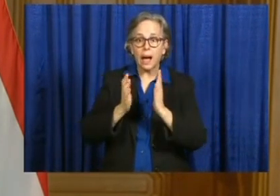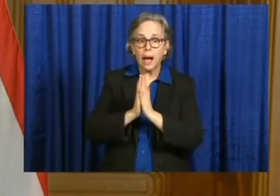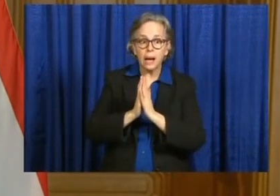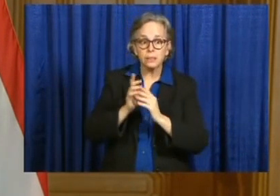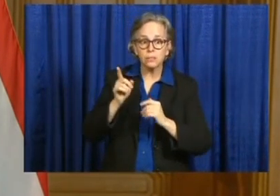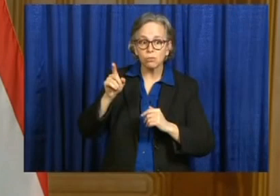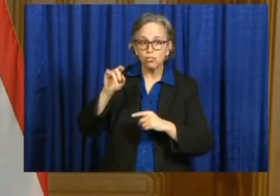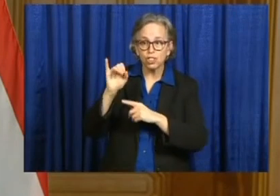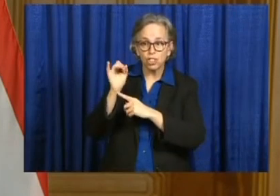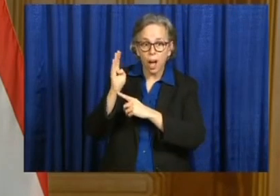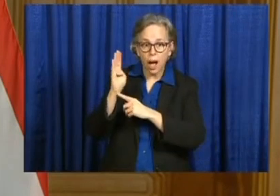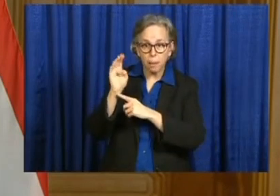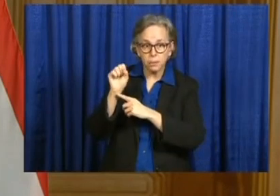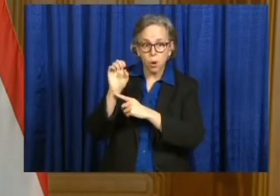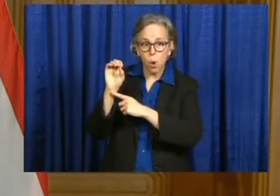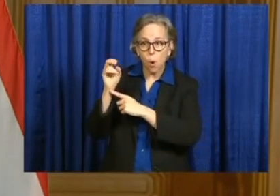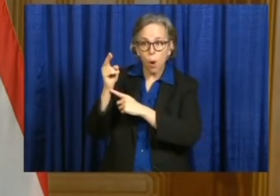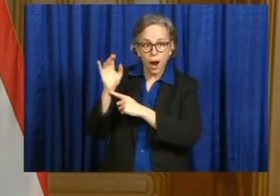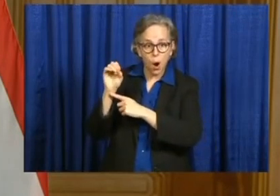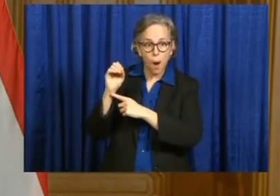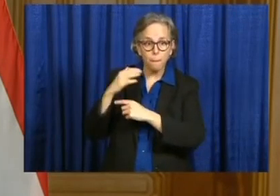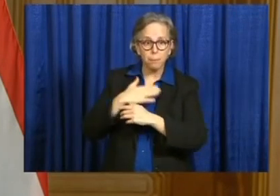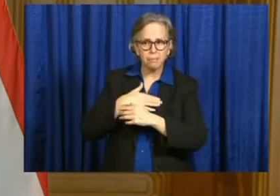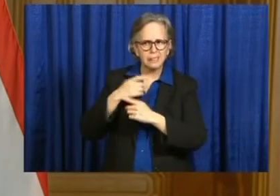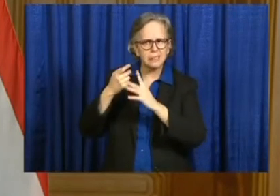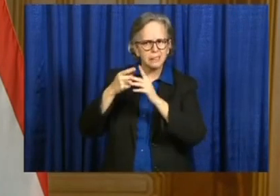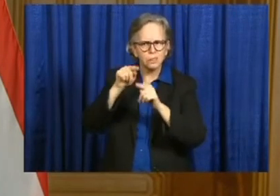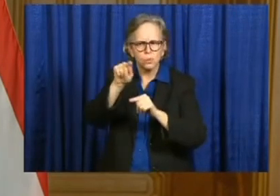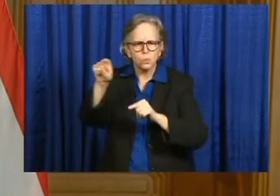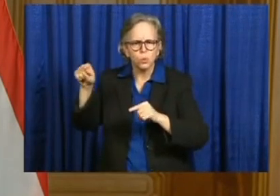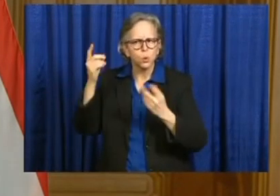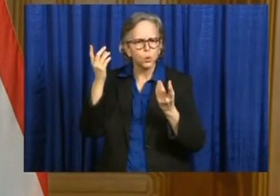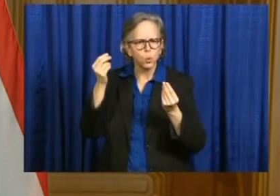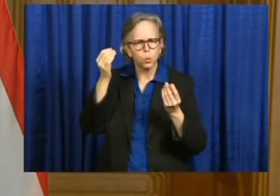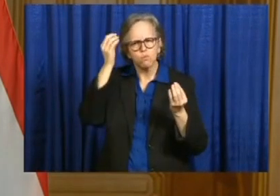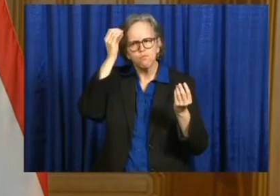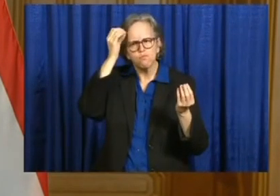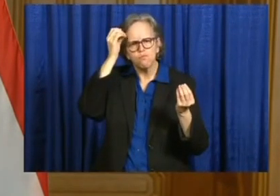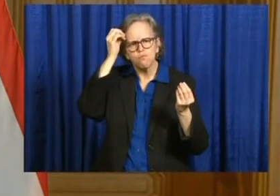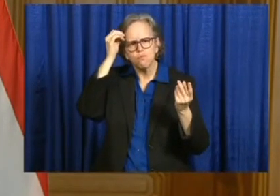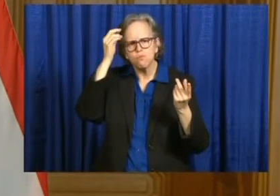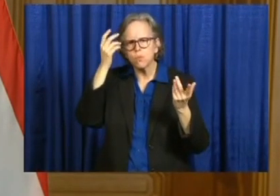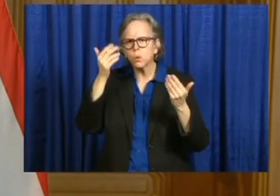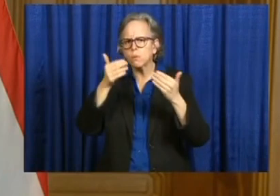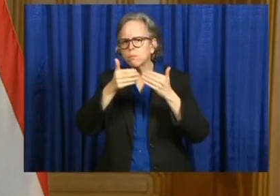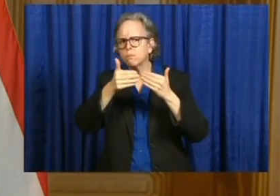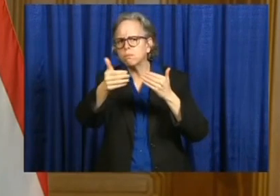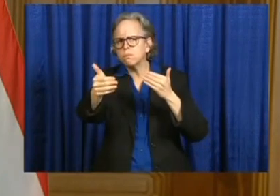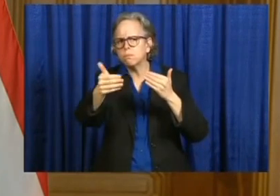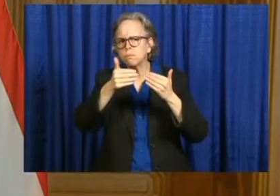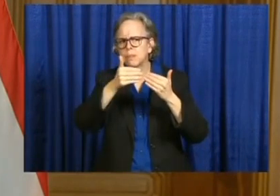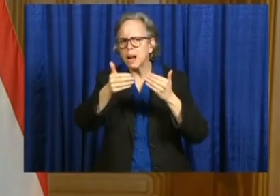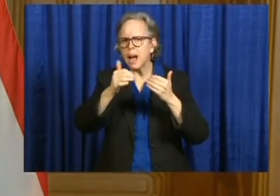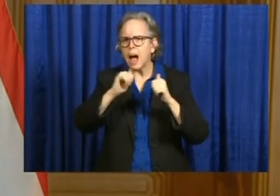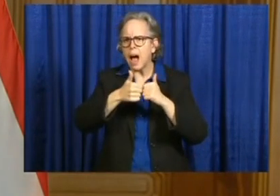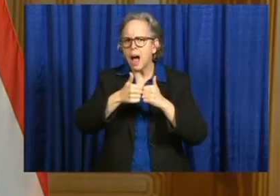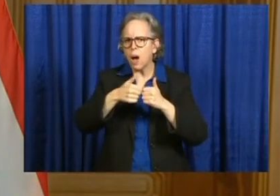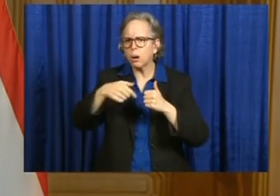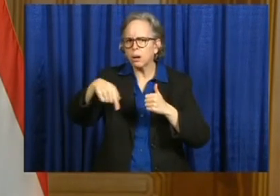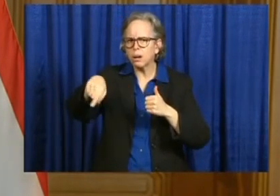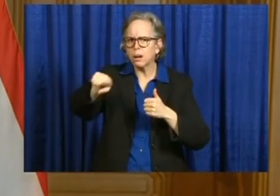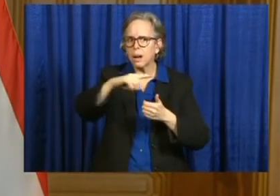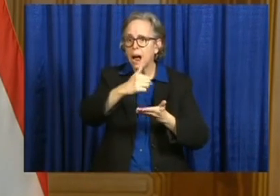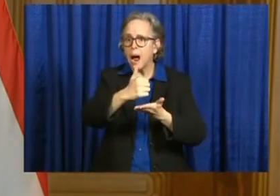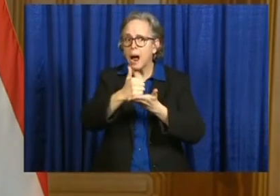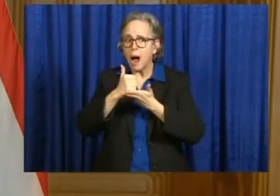thinking and focusing on what we need to do and where they can really be value added when this is